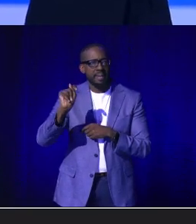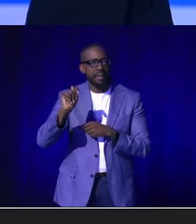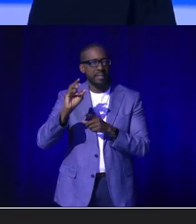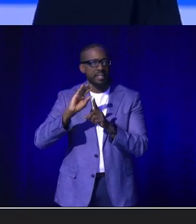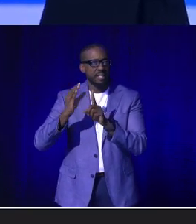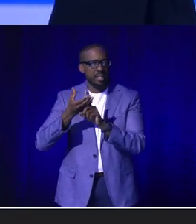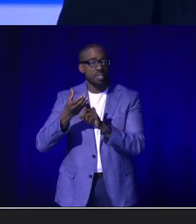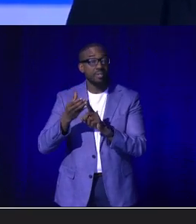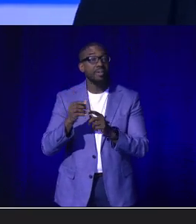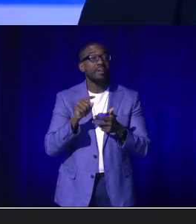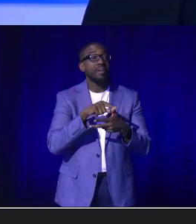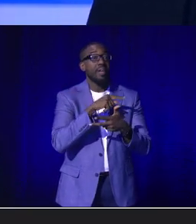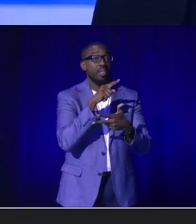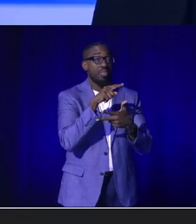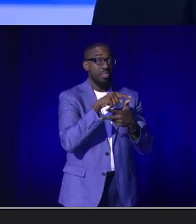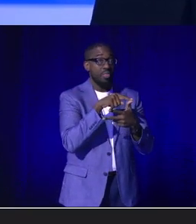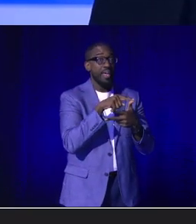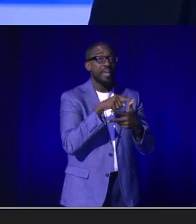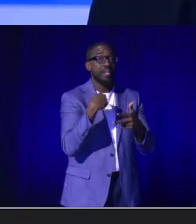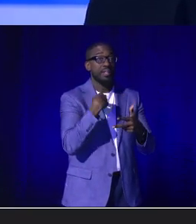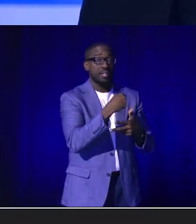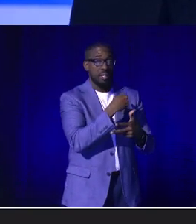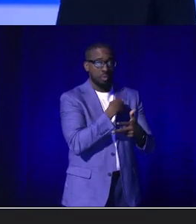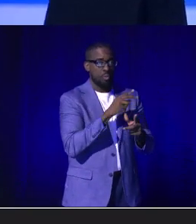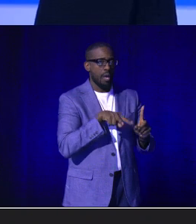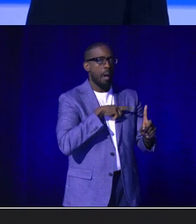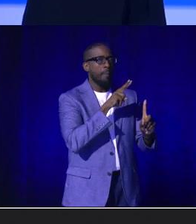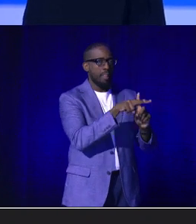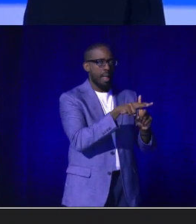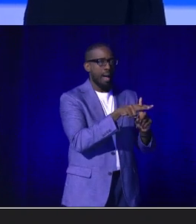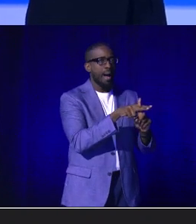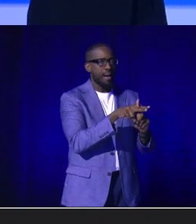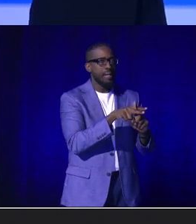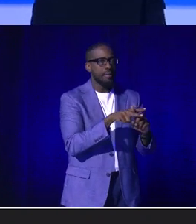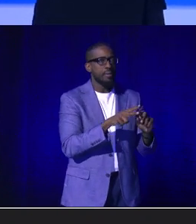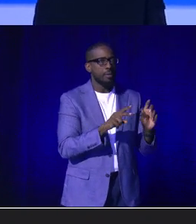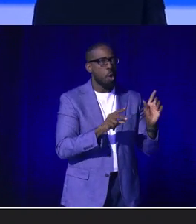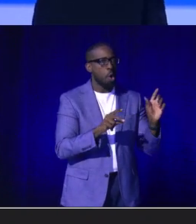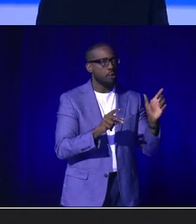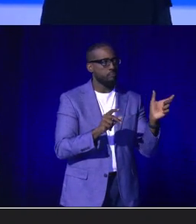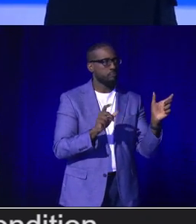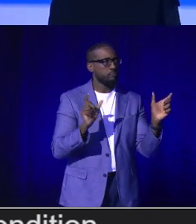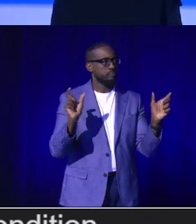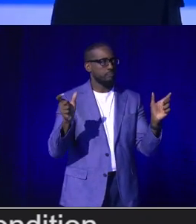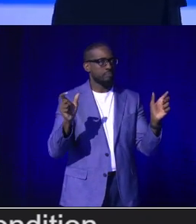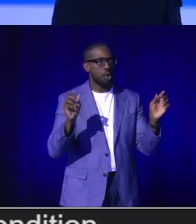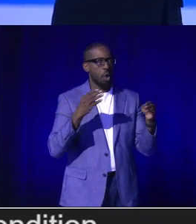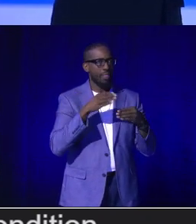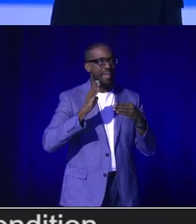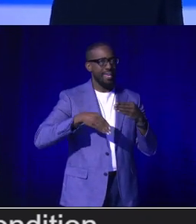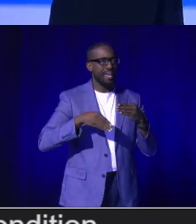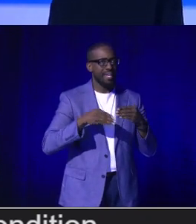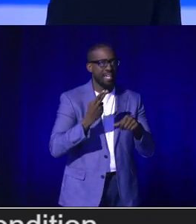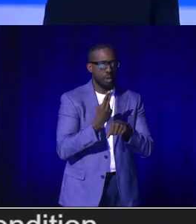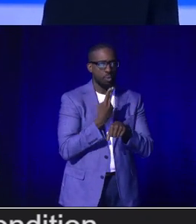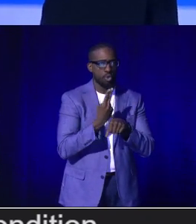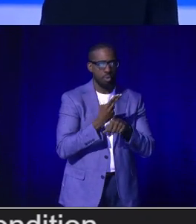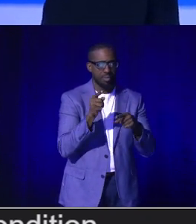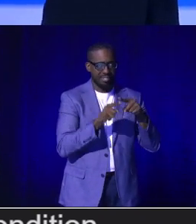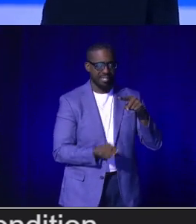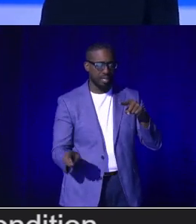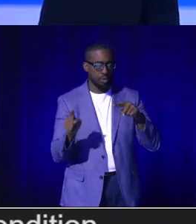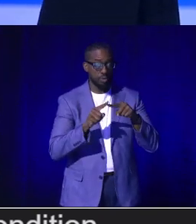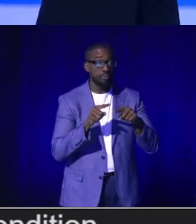and cold to either end of a coin cell battery and produced the cycling. When we heated the batteries, we see that we get a little